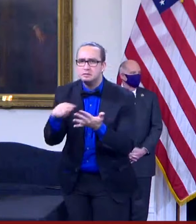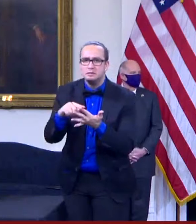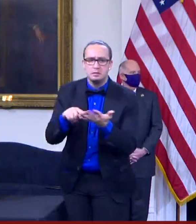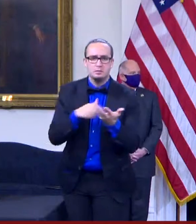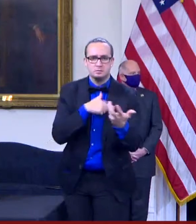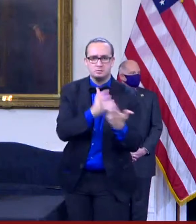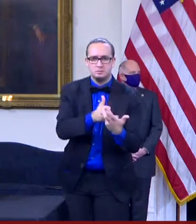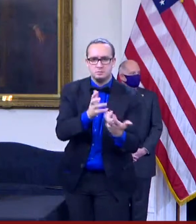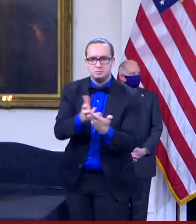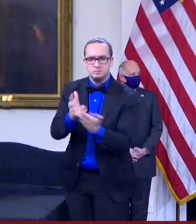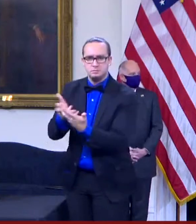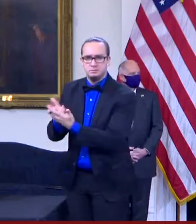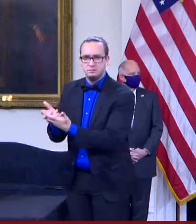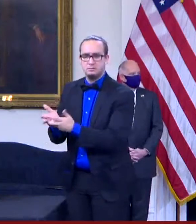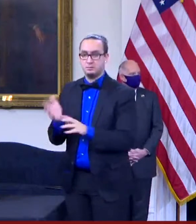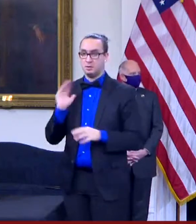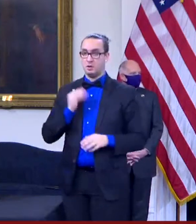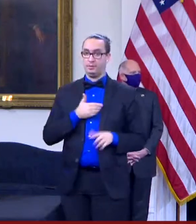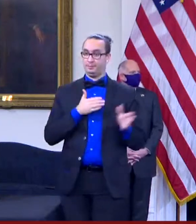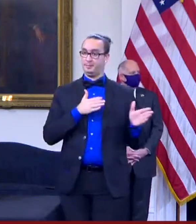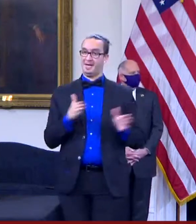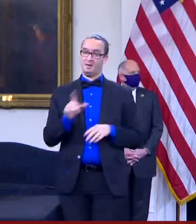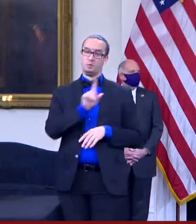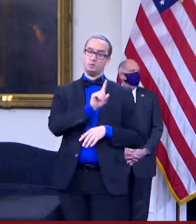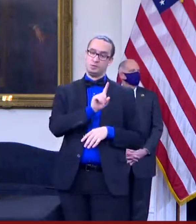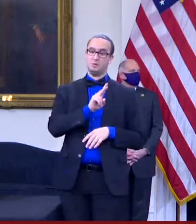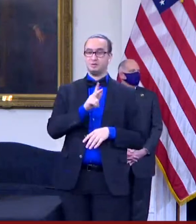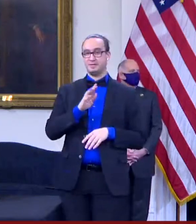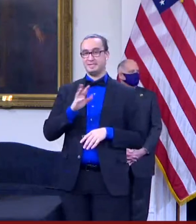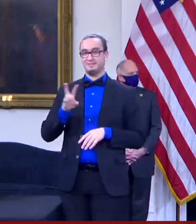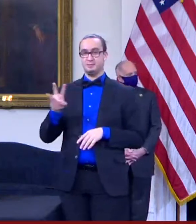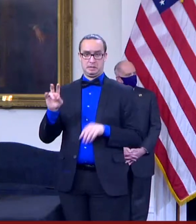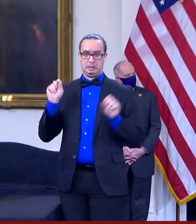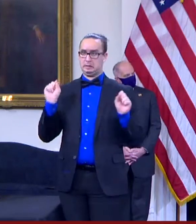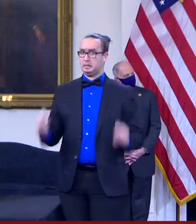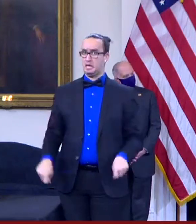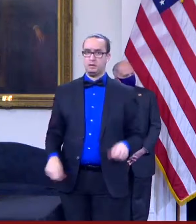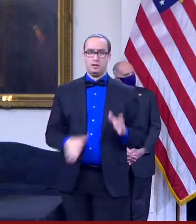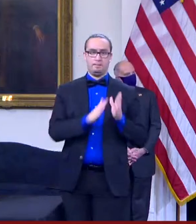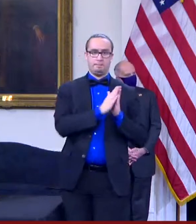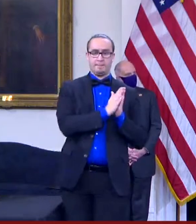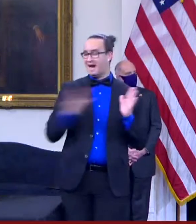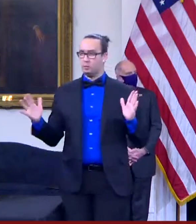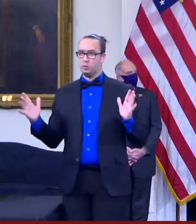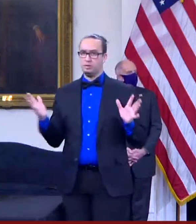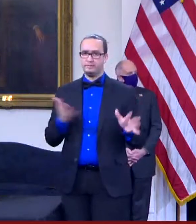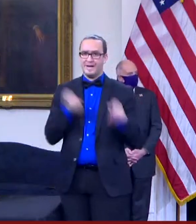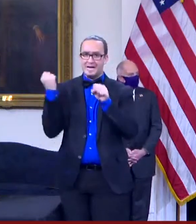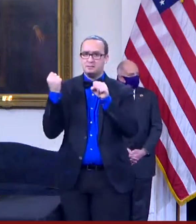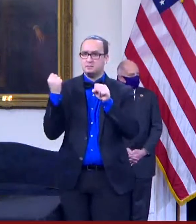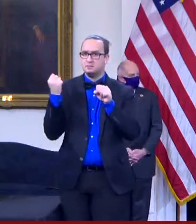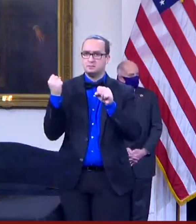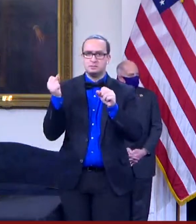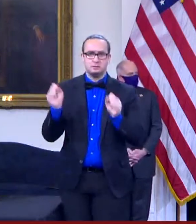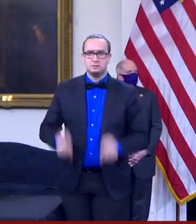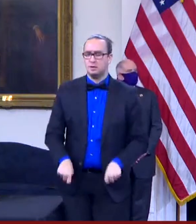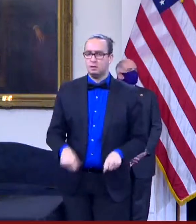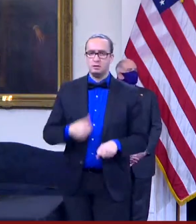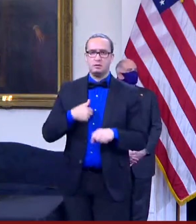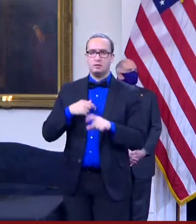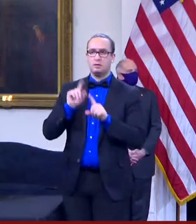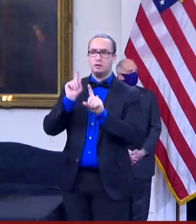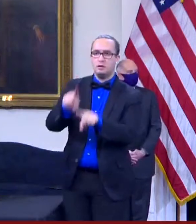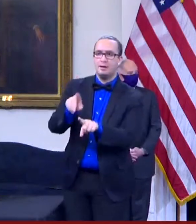can partner with a Safeway in the community or a Walmart, and we have people who are ready to come to the church and open it up,